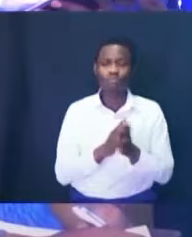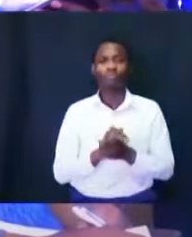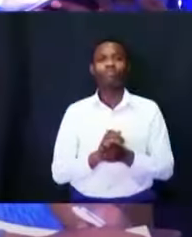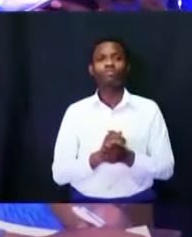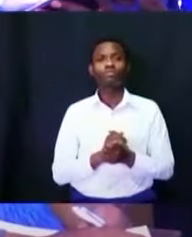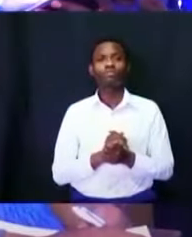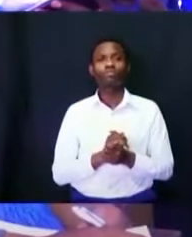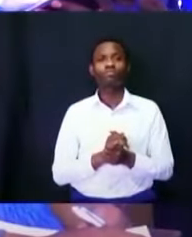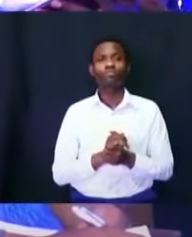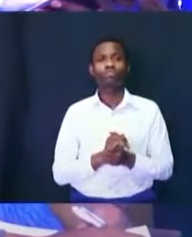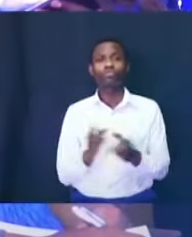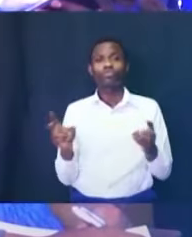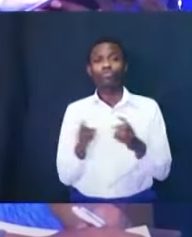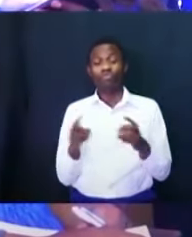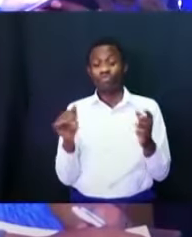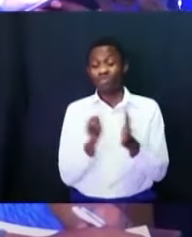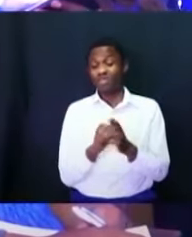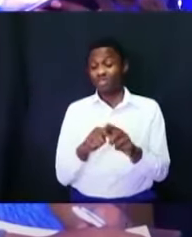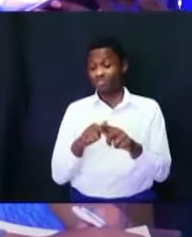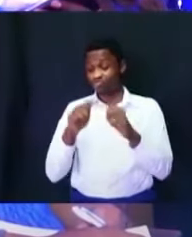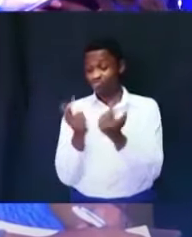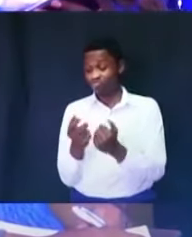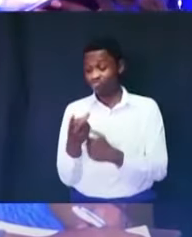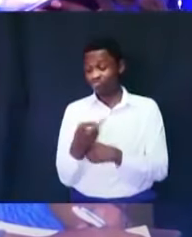phus this these hypocritical